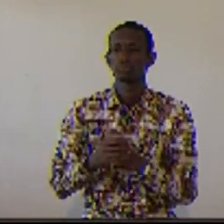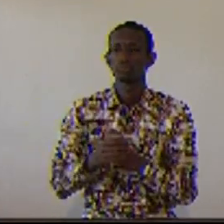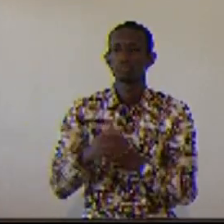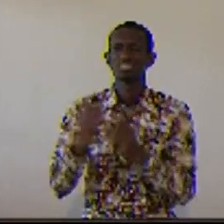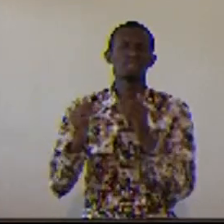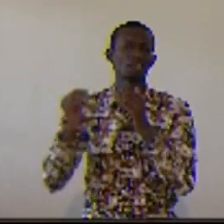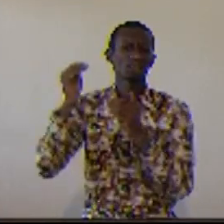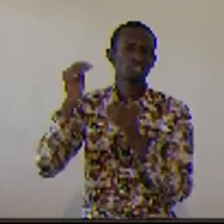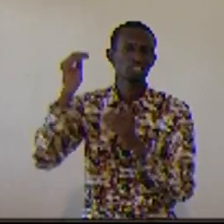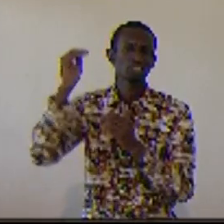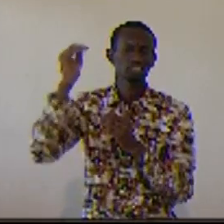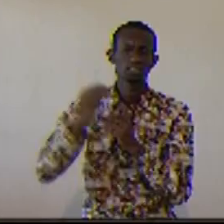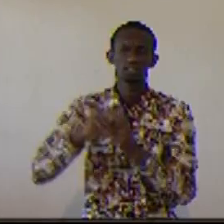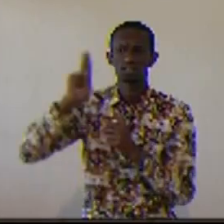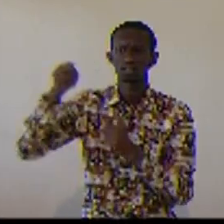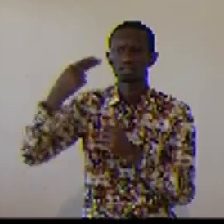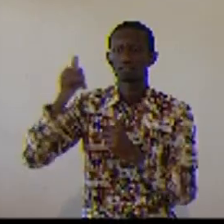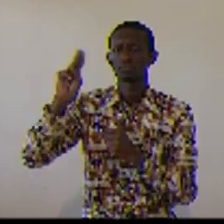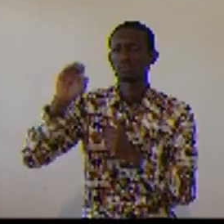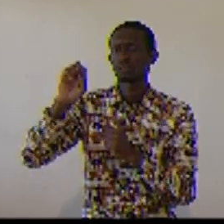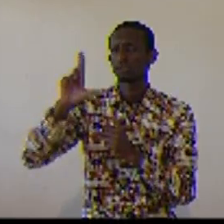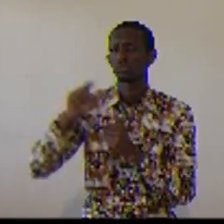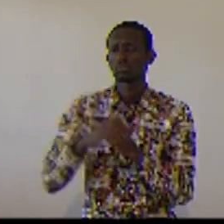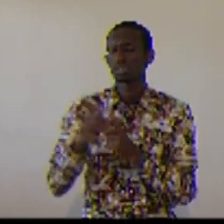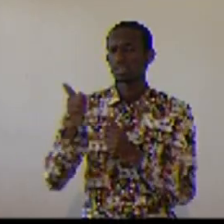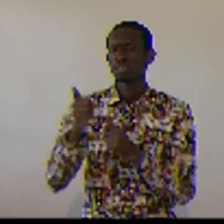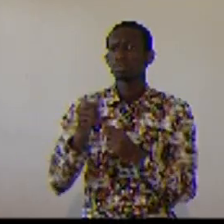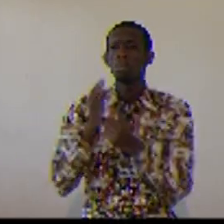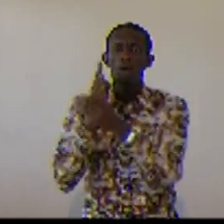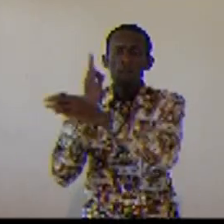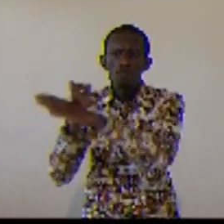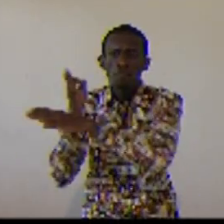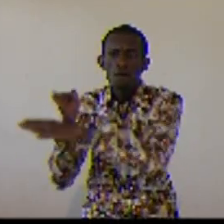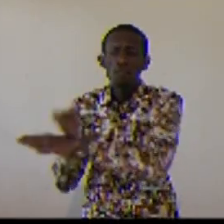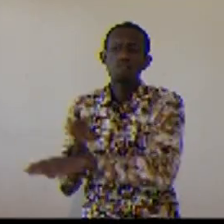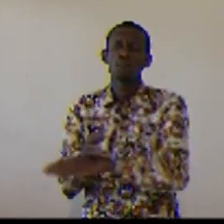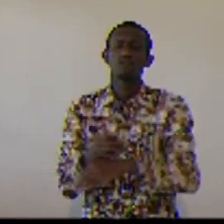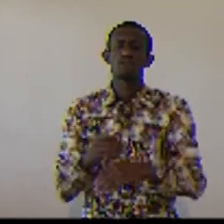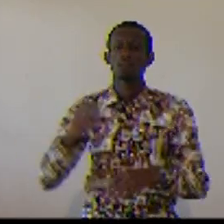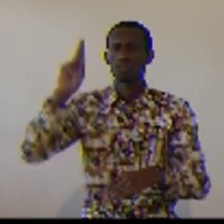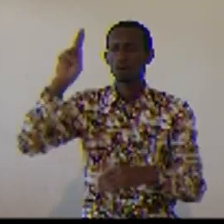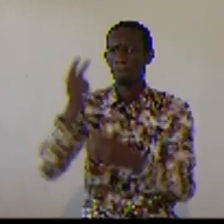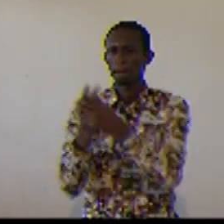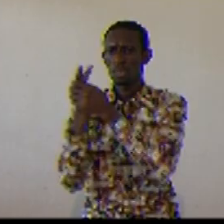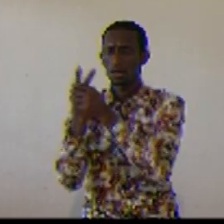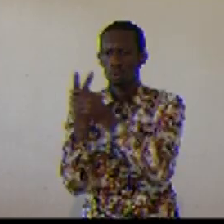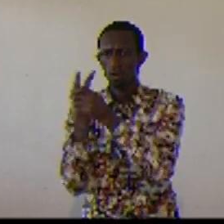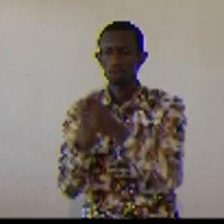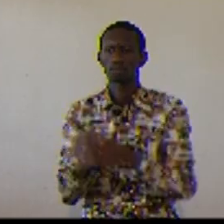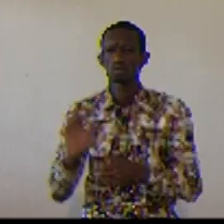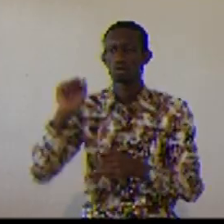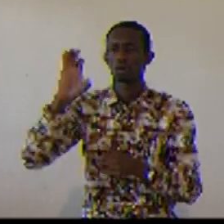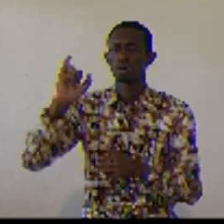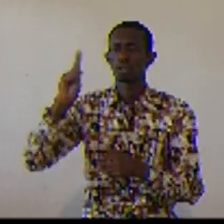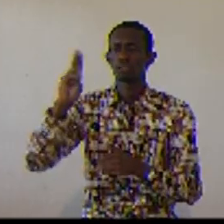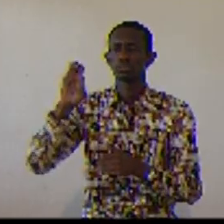is because the lone pair of electrons on the oxygen atom becomes associated with delocalized electrons. So what does